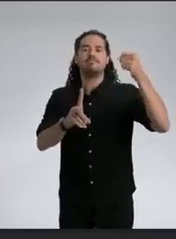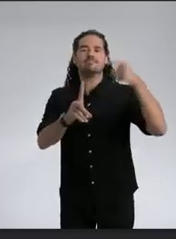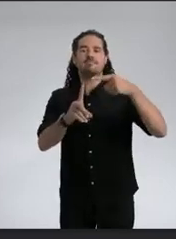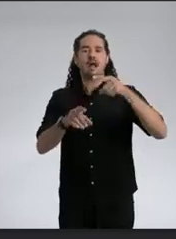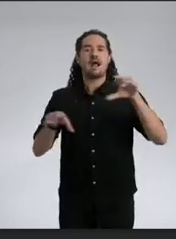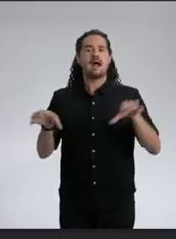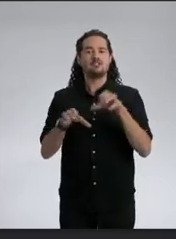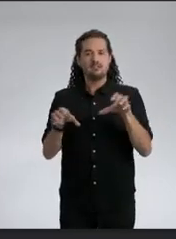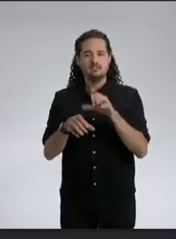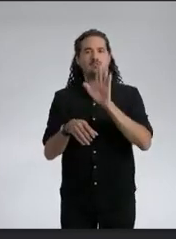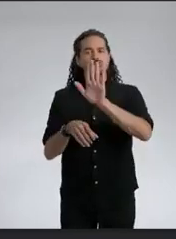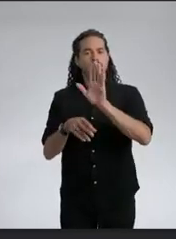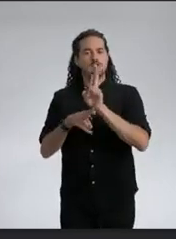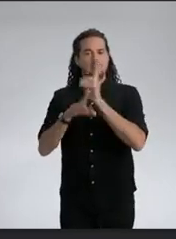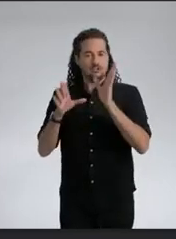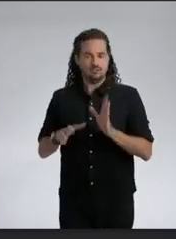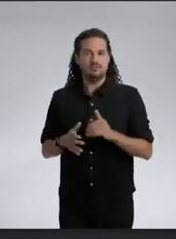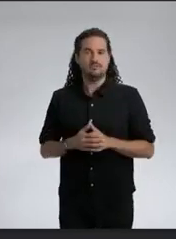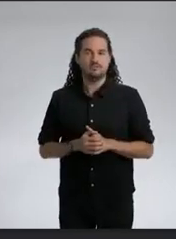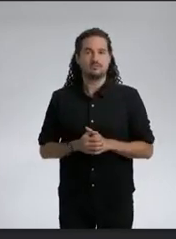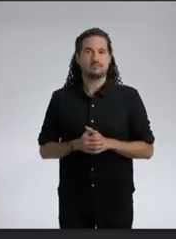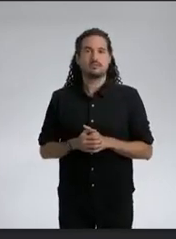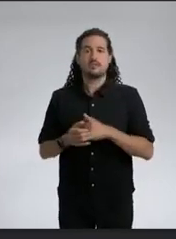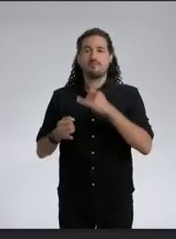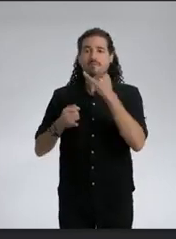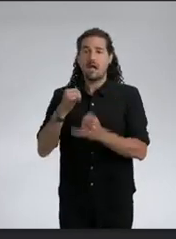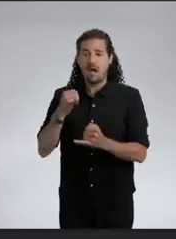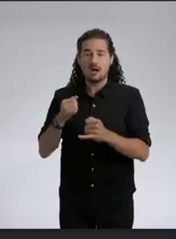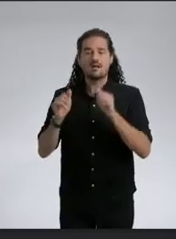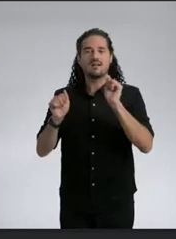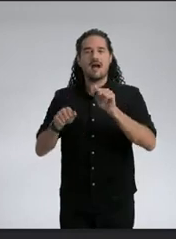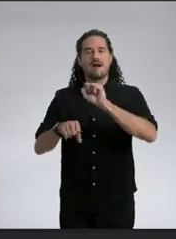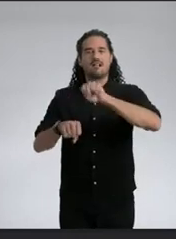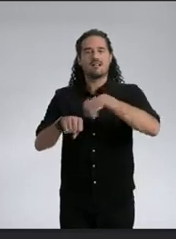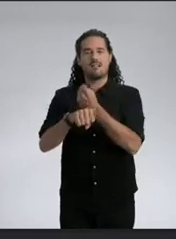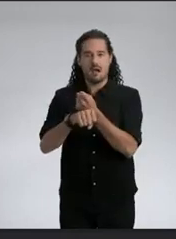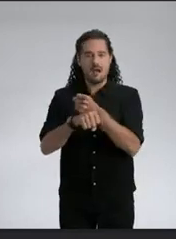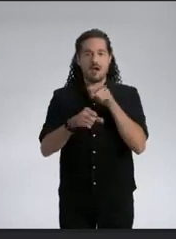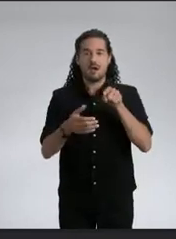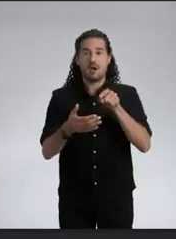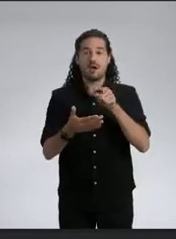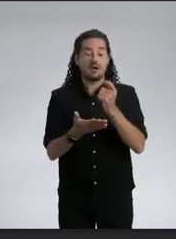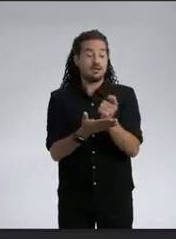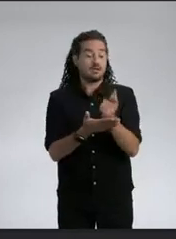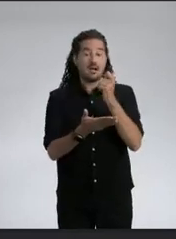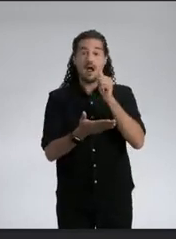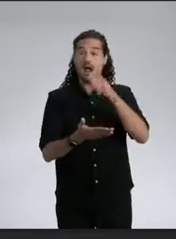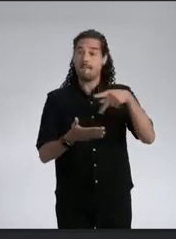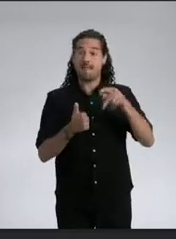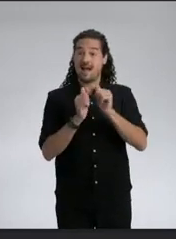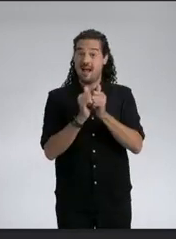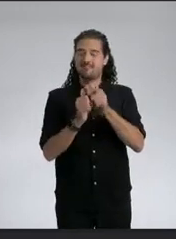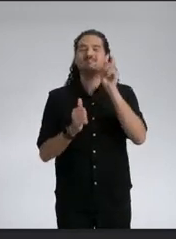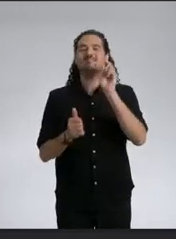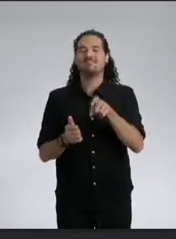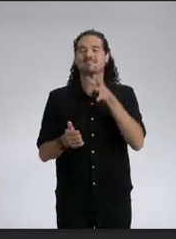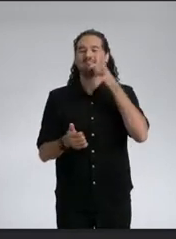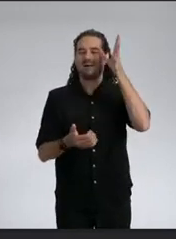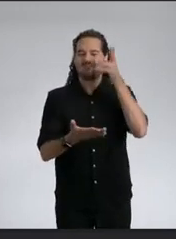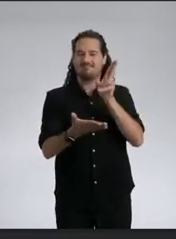cases. And finally, we lock the app in place so it can only be removed with the parent's explicit